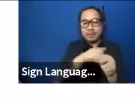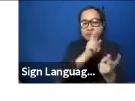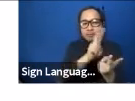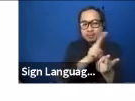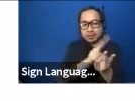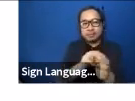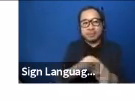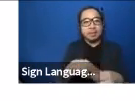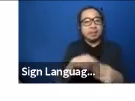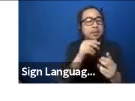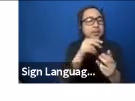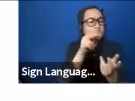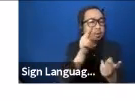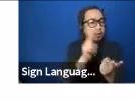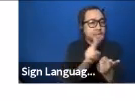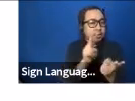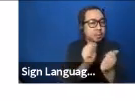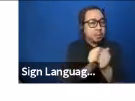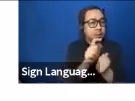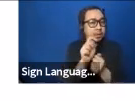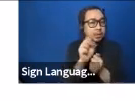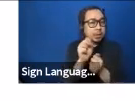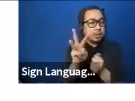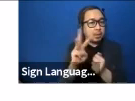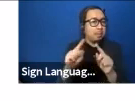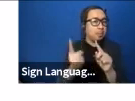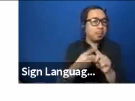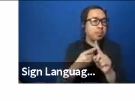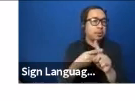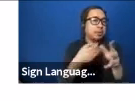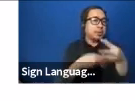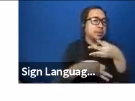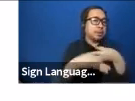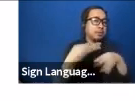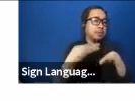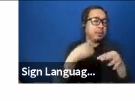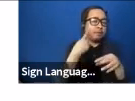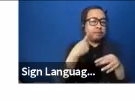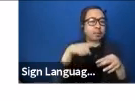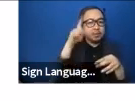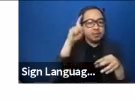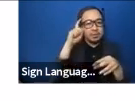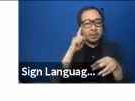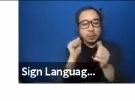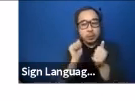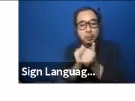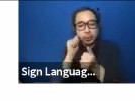see here in the figure two that the heterosexual,